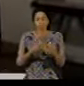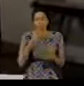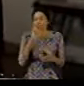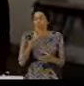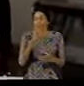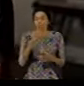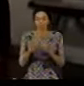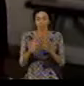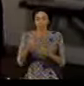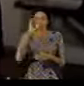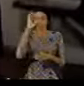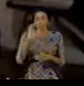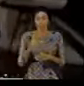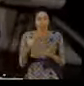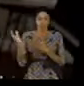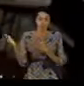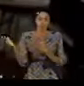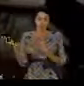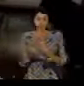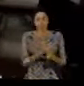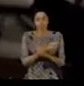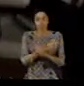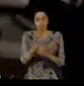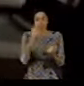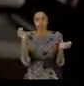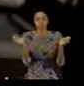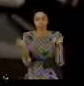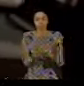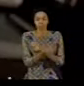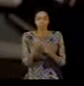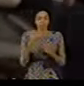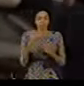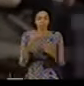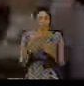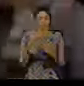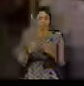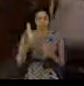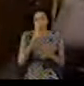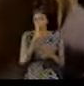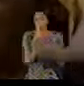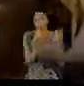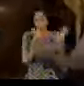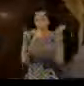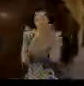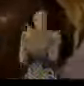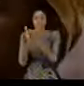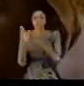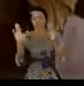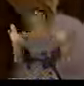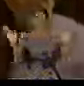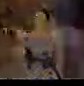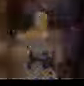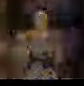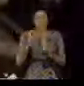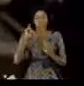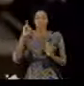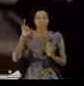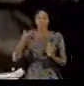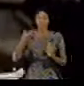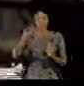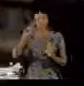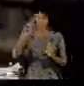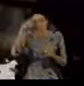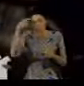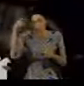the cross brings transformation, I'll be crucified with you. Cause death